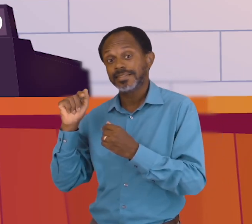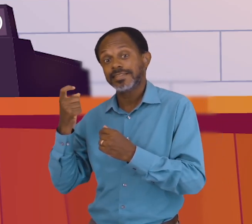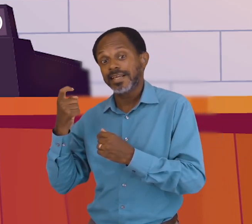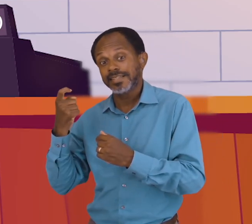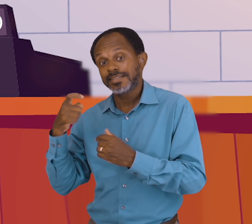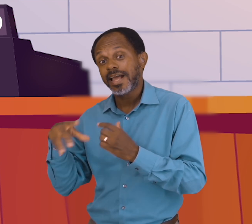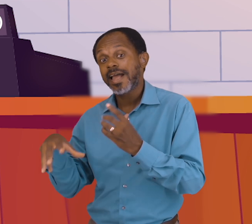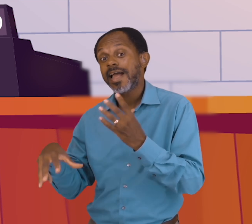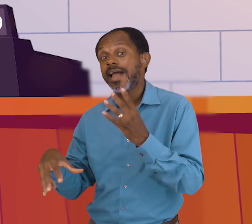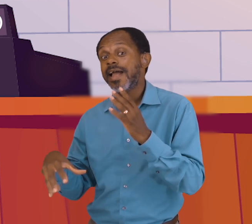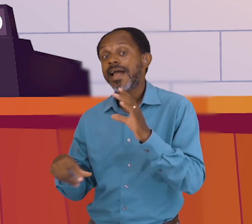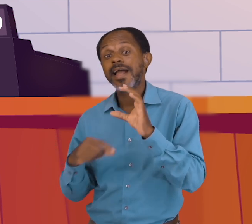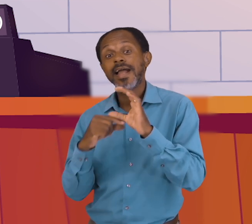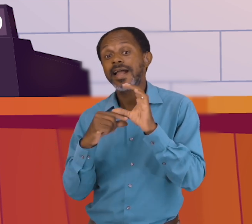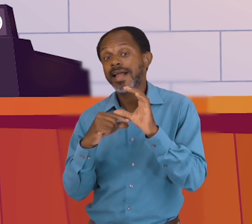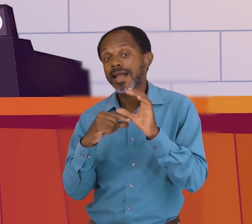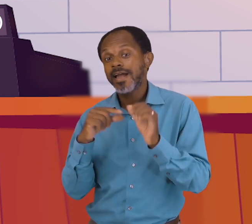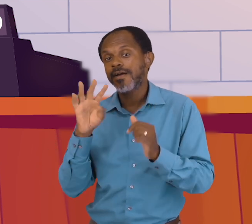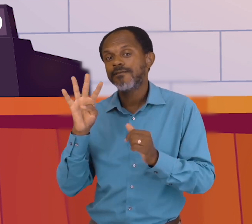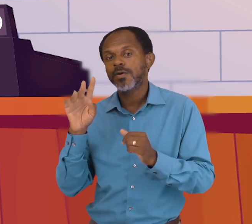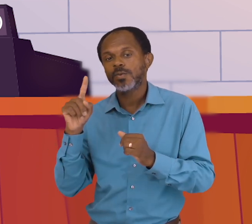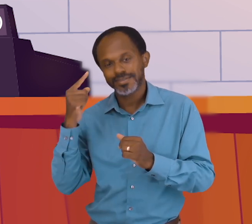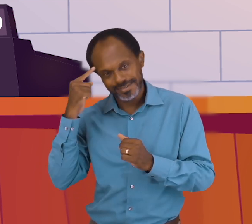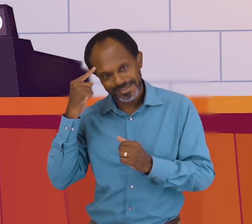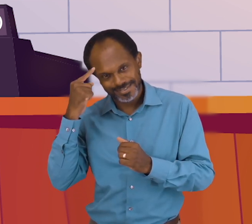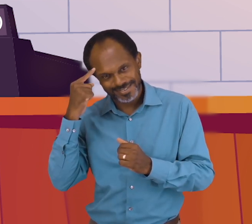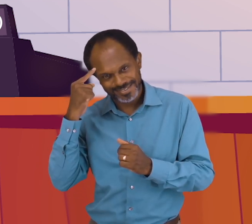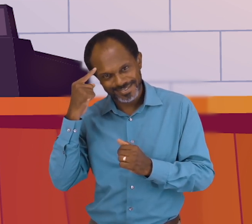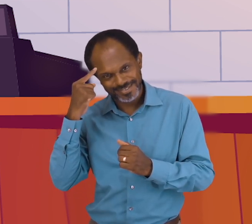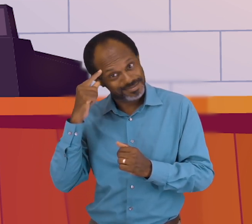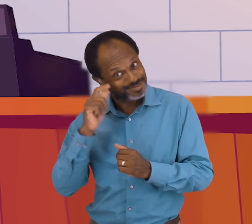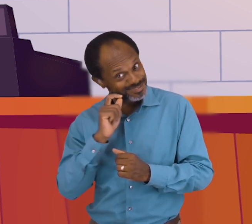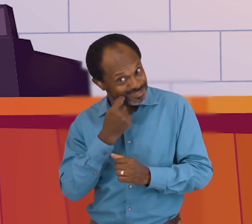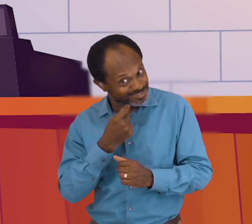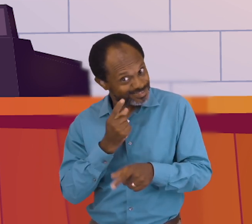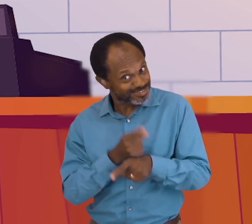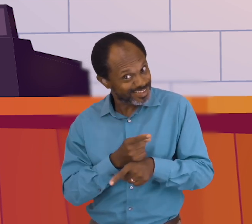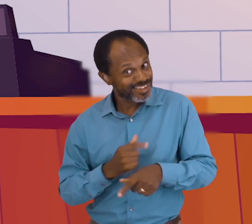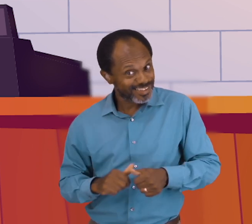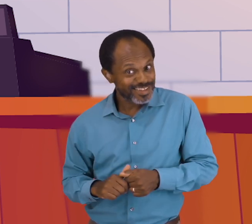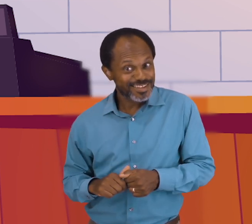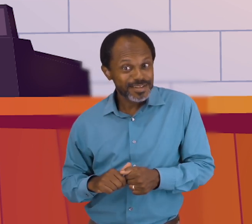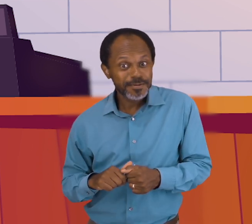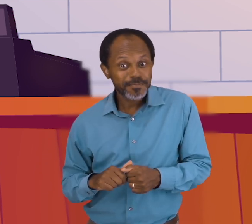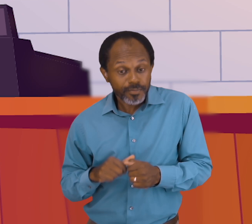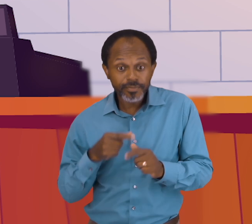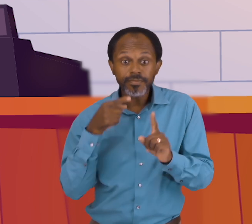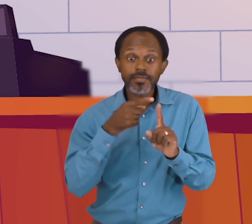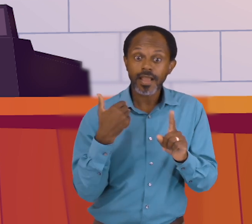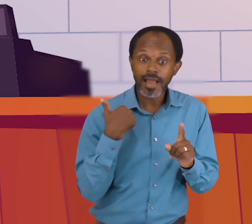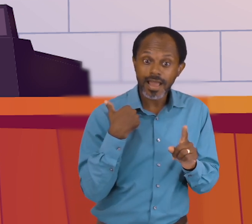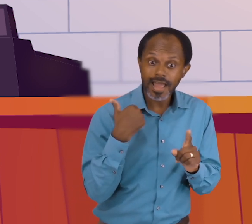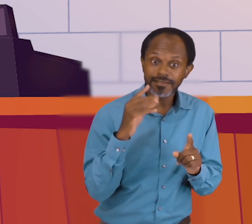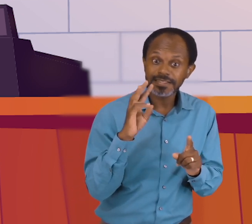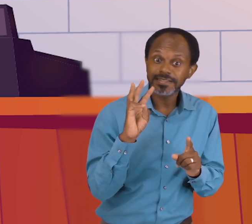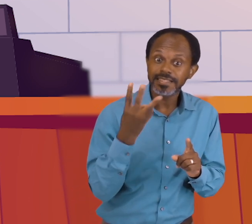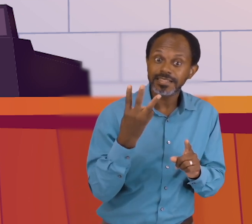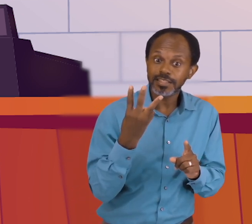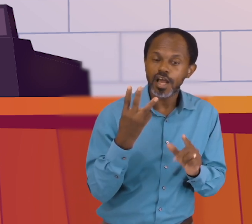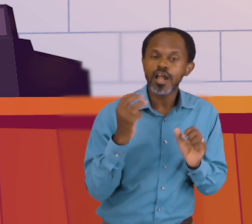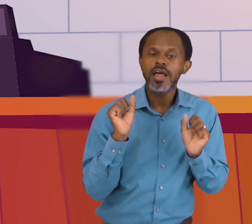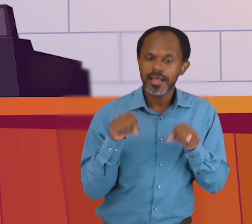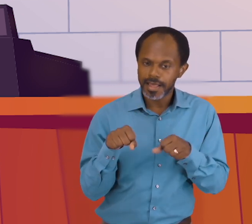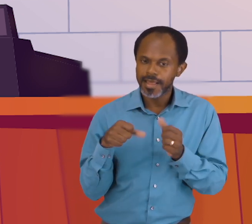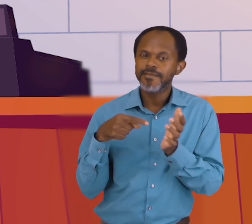So, the sales tax on the $5 book equals .41. Kind of a cool trick, right?